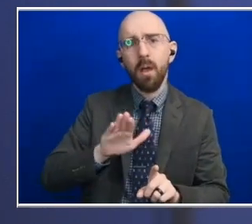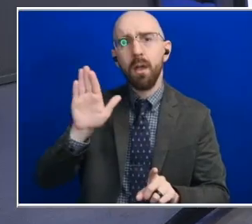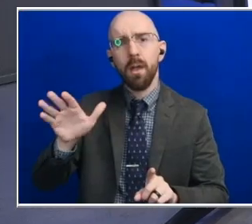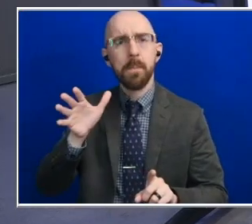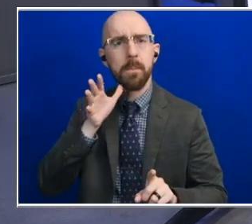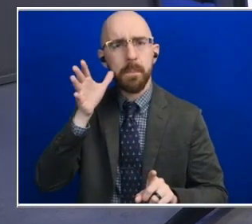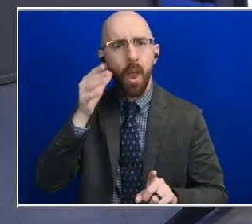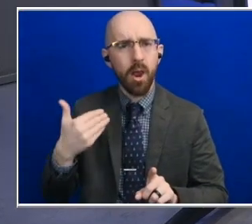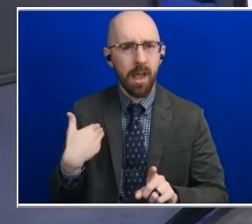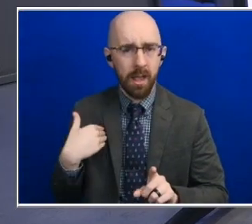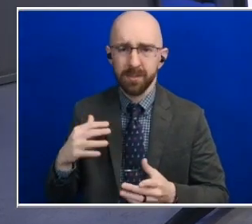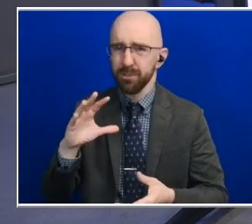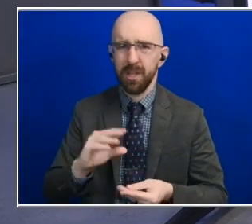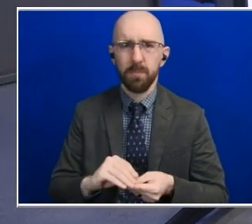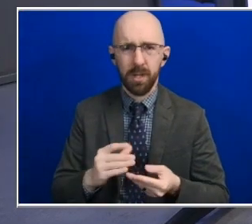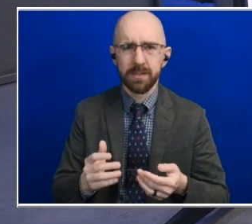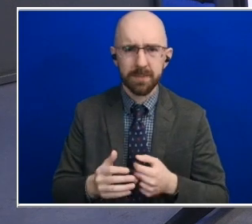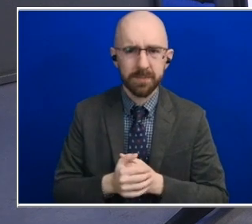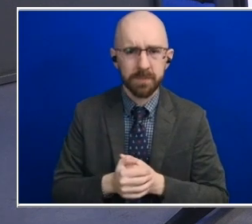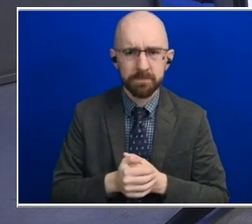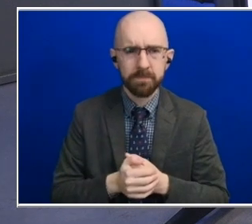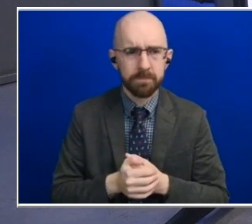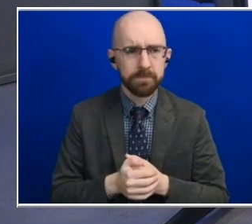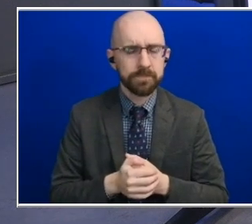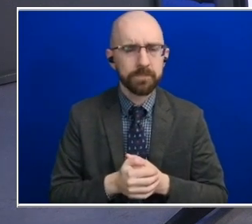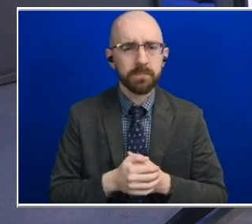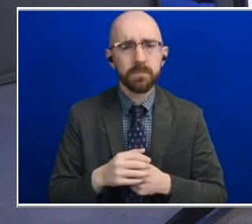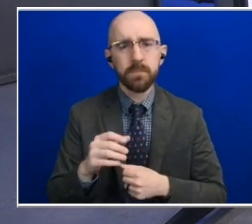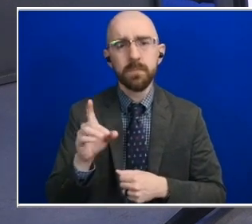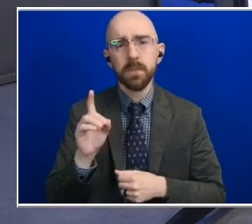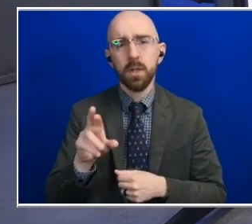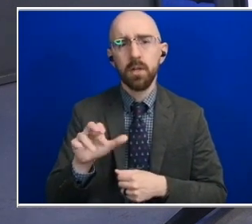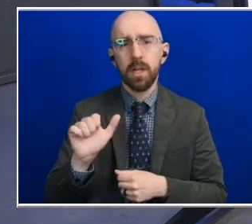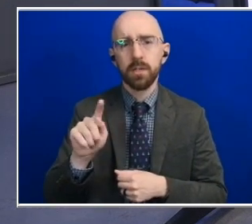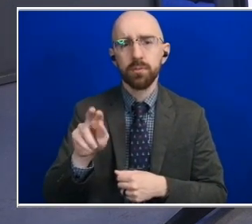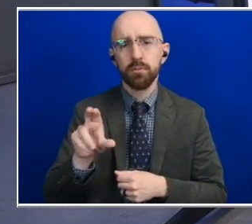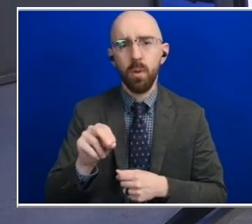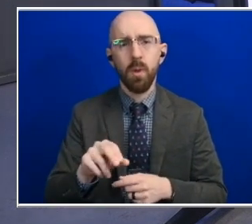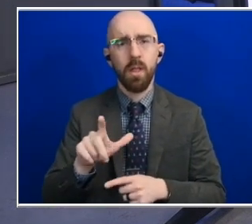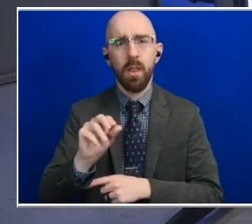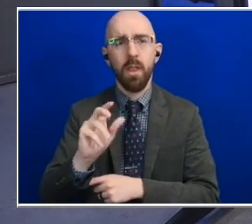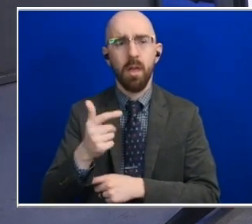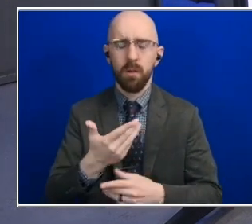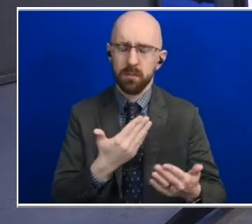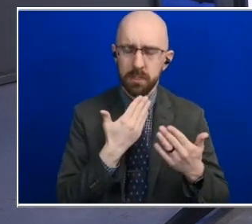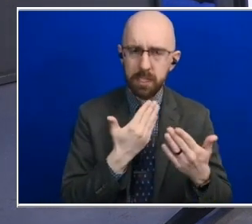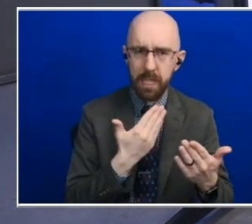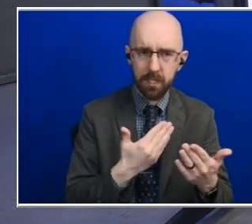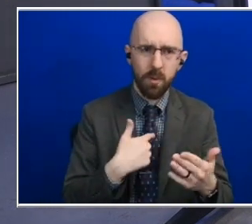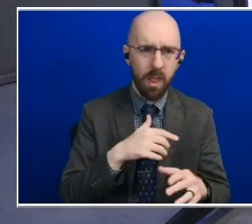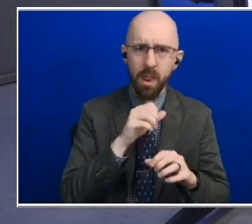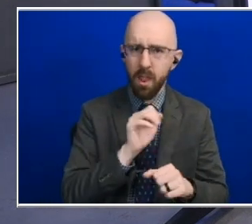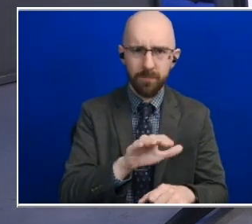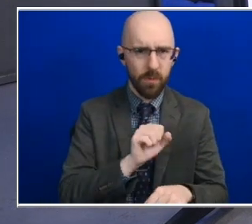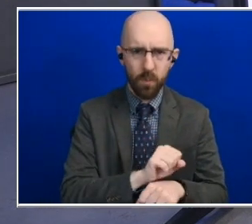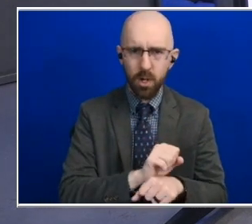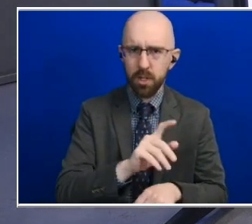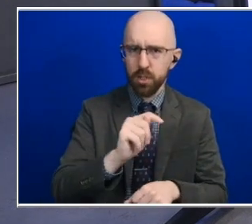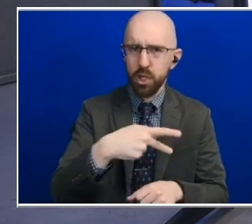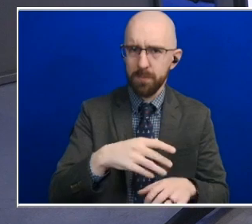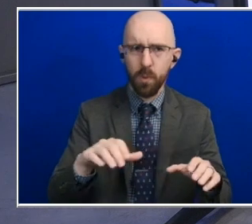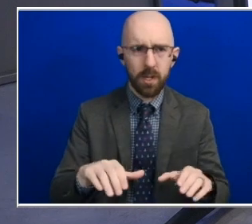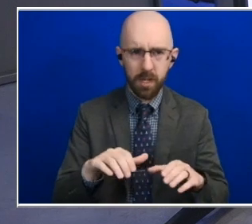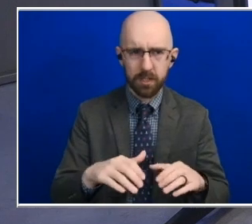comprehensive. Senator Castro, long COVID. Oh, first of all, thank you. You're And welcome. I love the work Turning No, Point does, and thanks. sending number of patients down